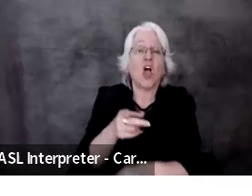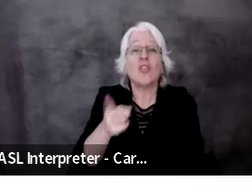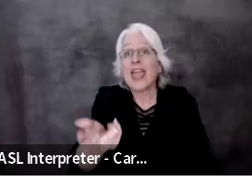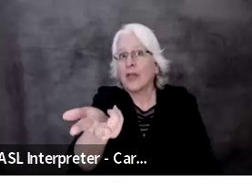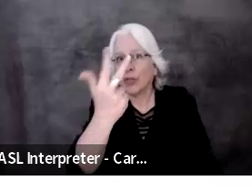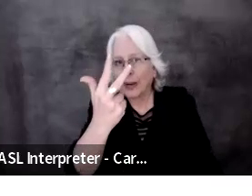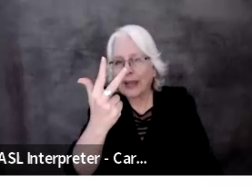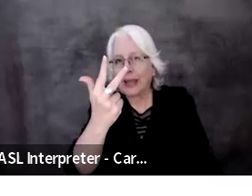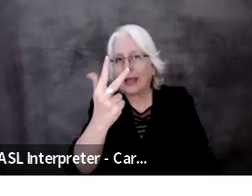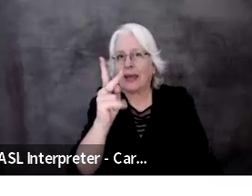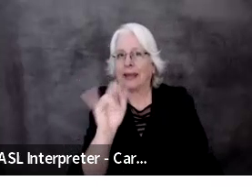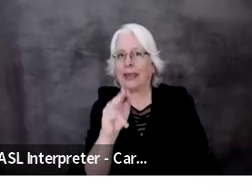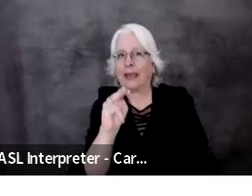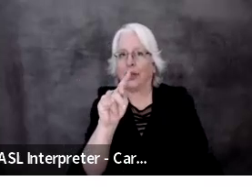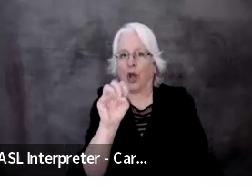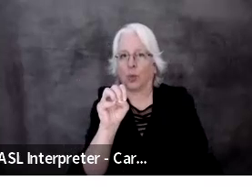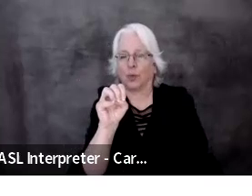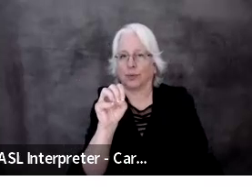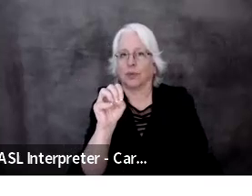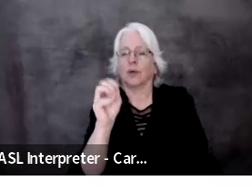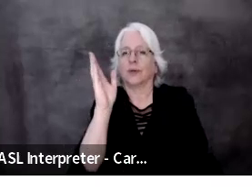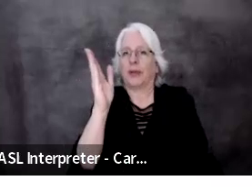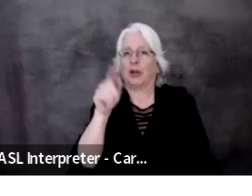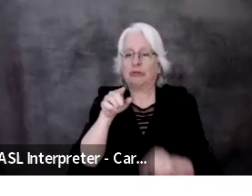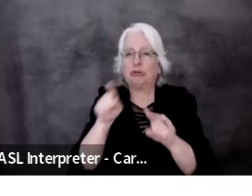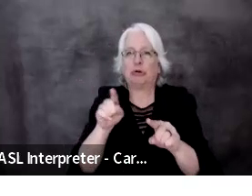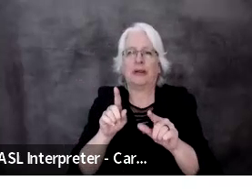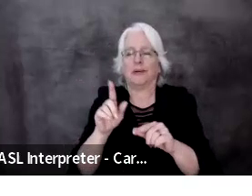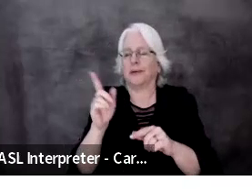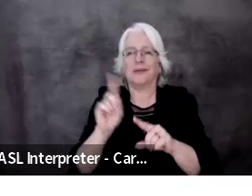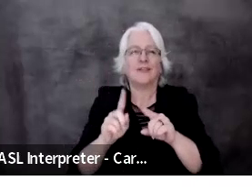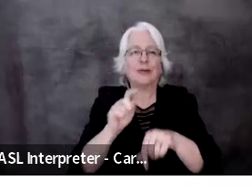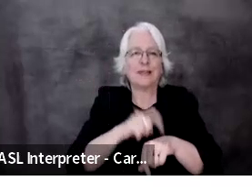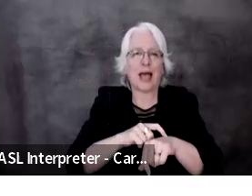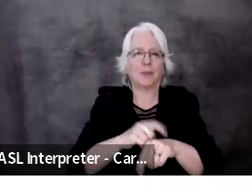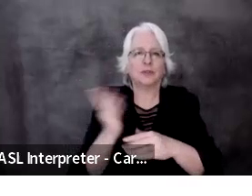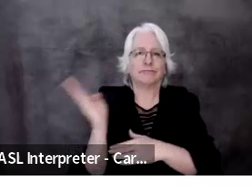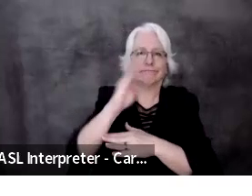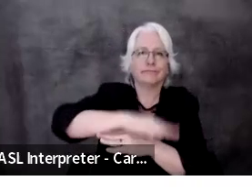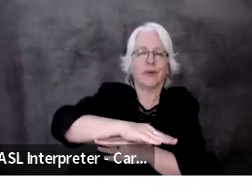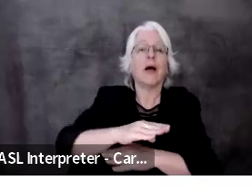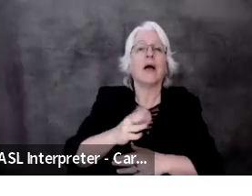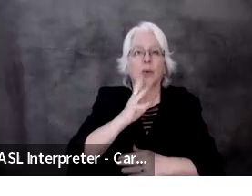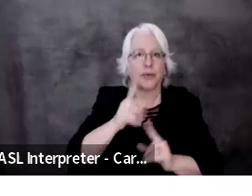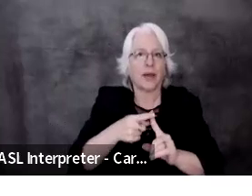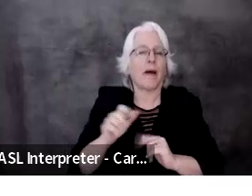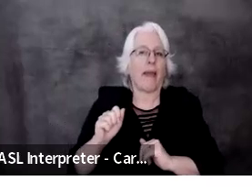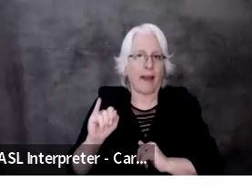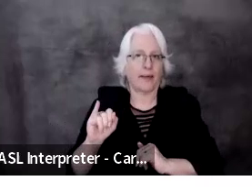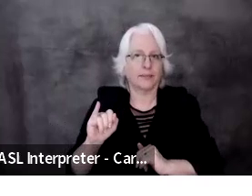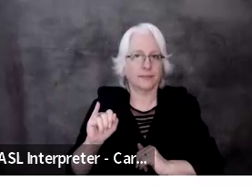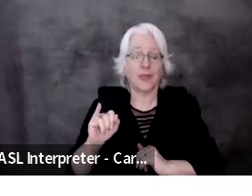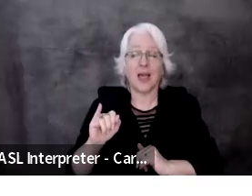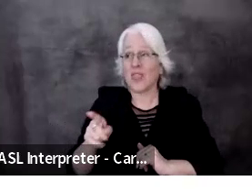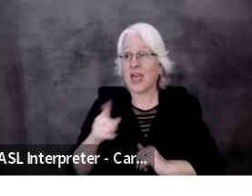keynote speakers at different times during the event on the main stage talking about AI. How AI is